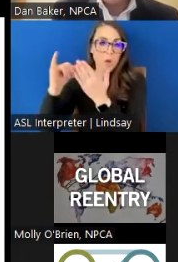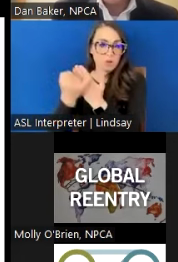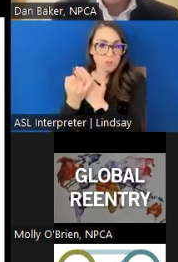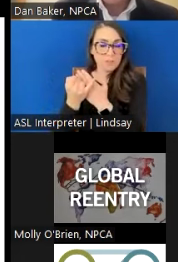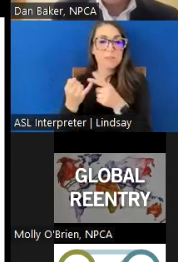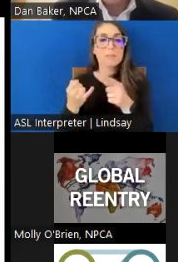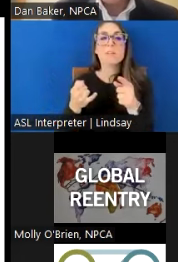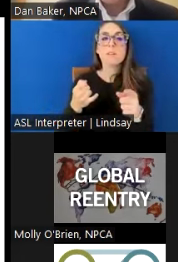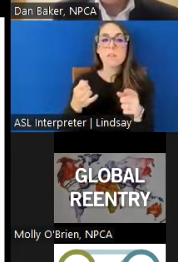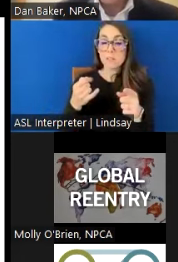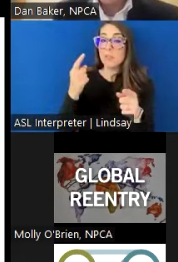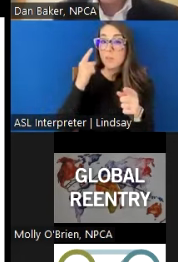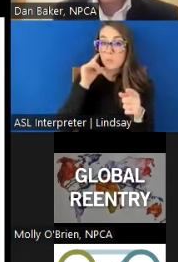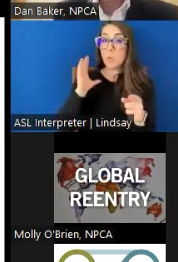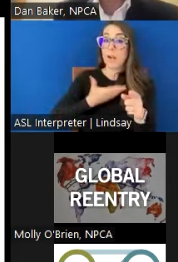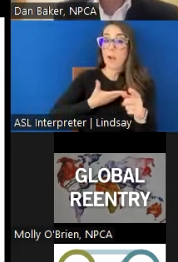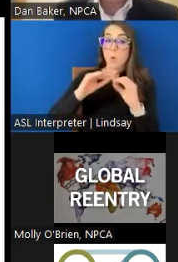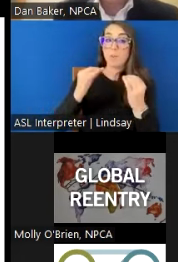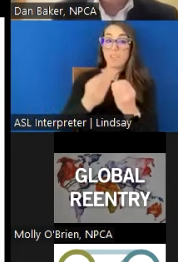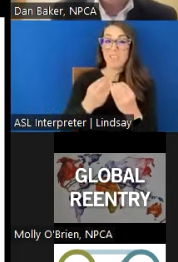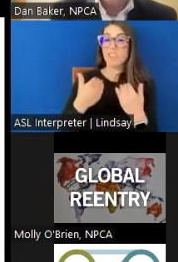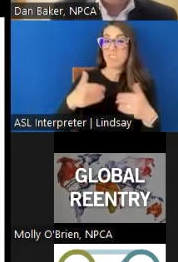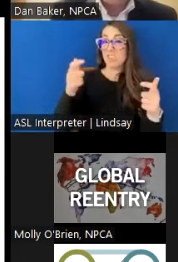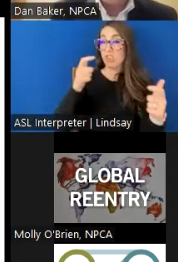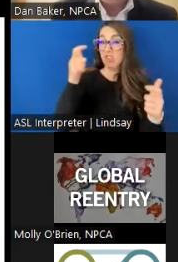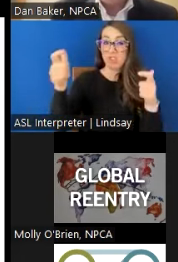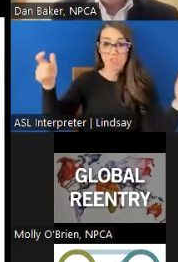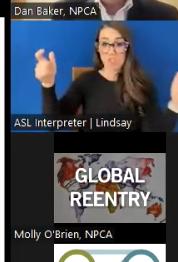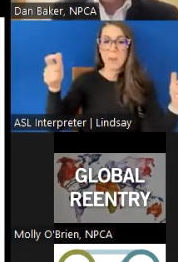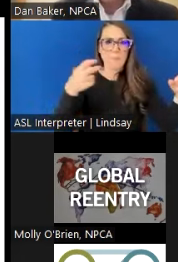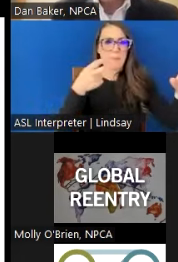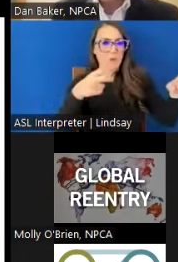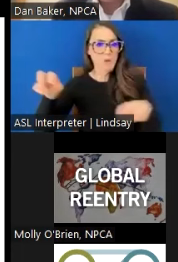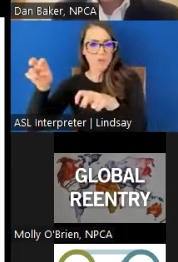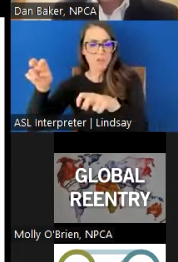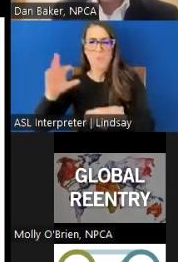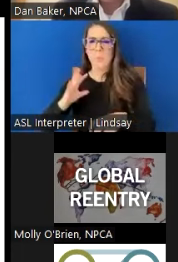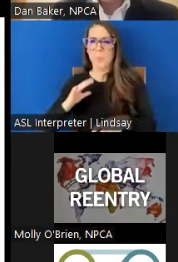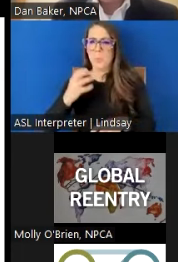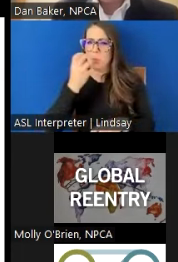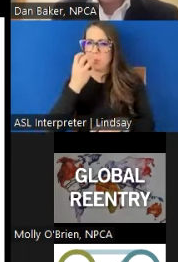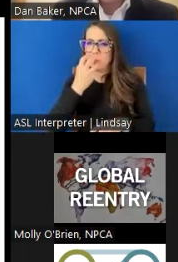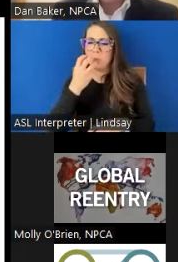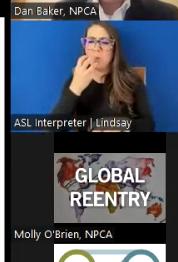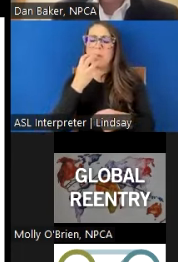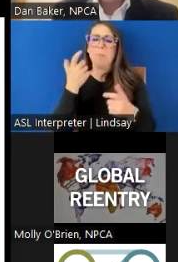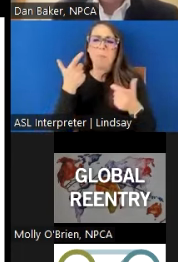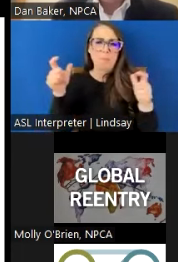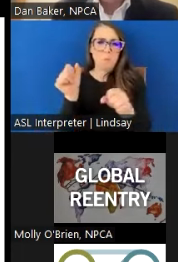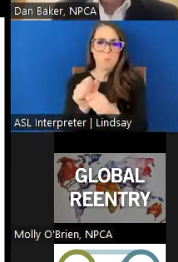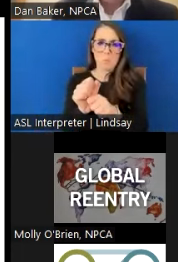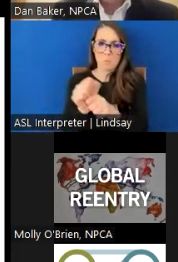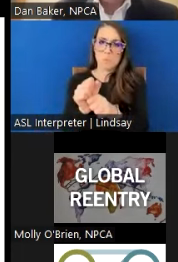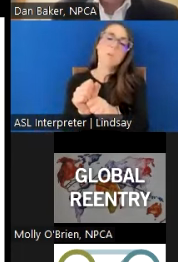an organization of our size, a very massive undertaking. And we have